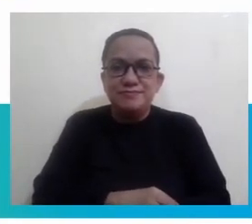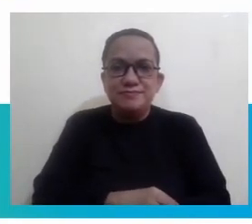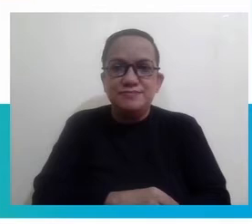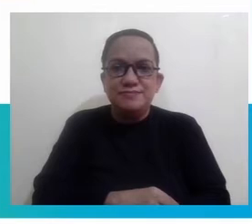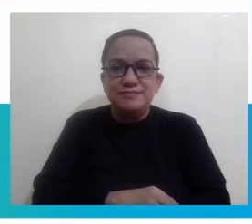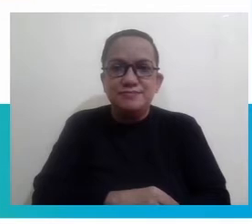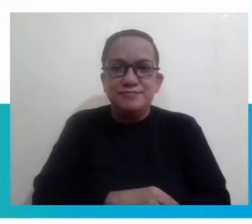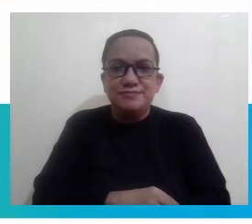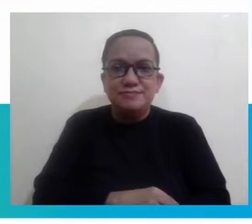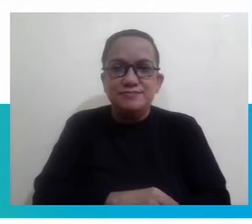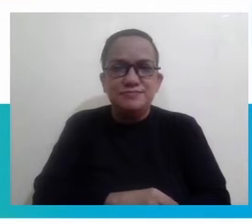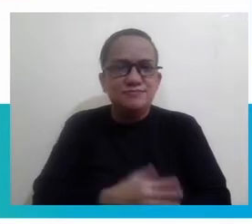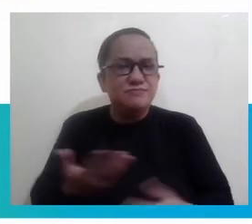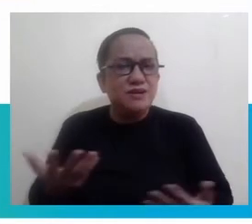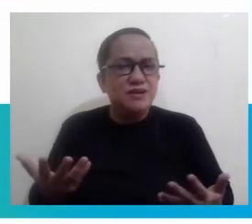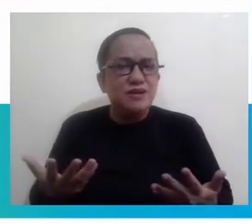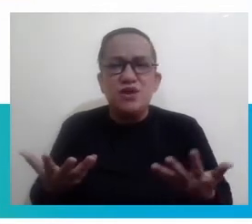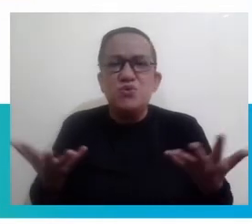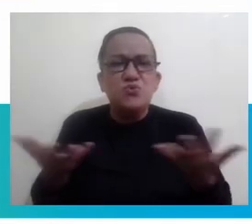to be able to